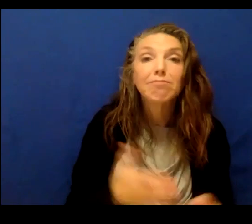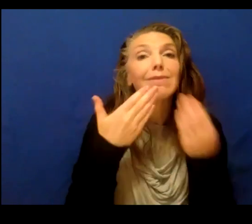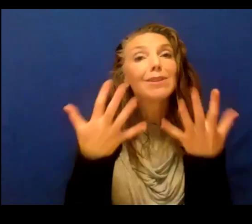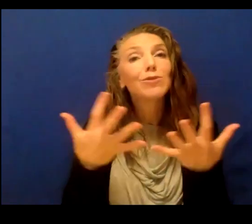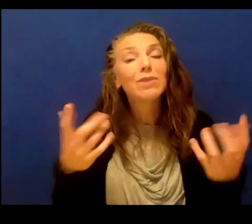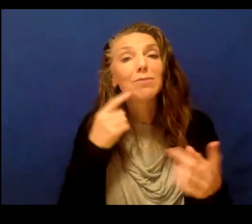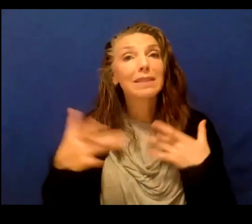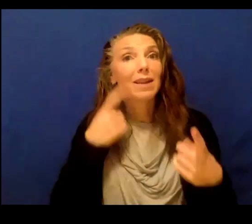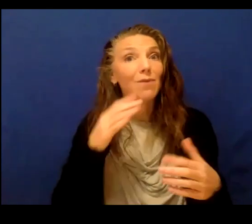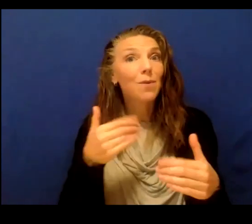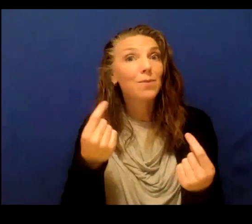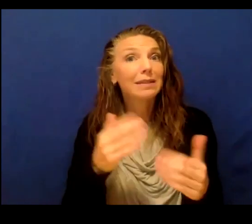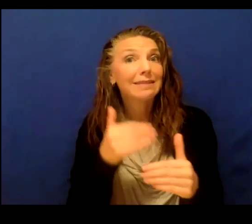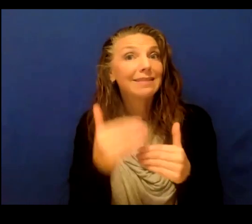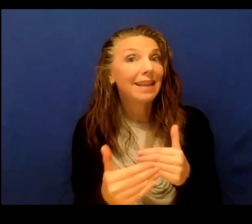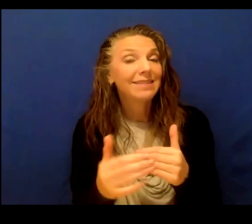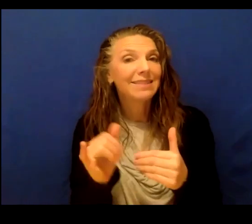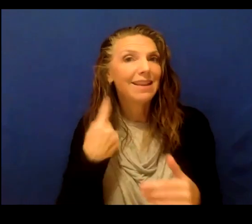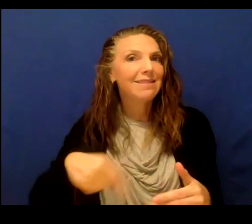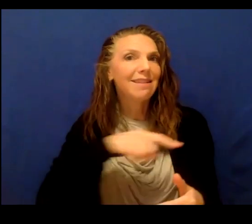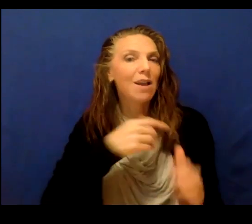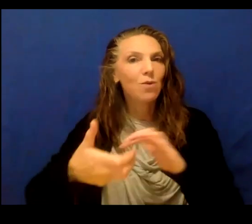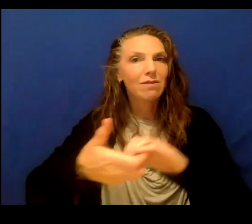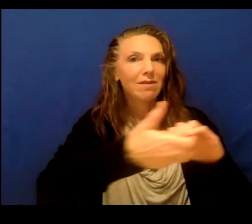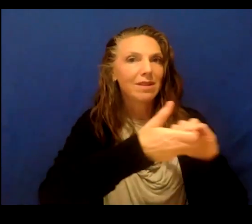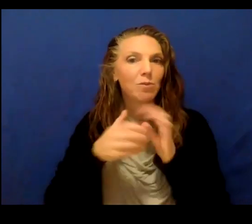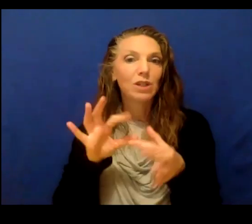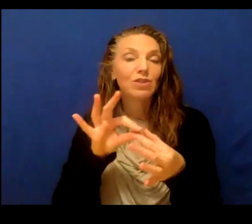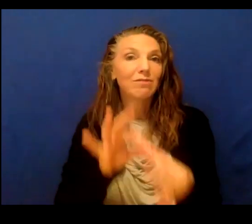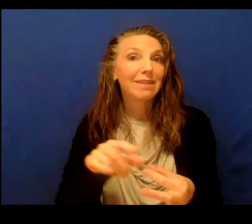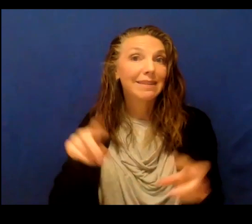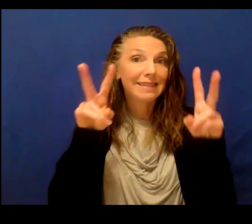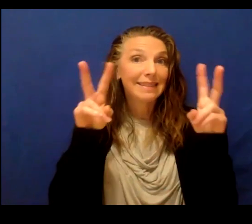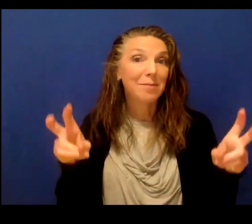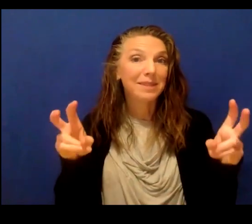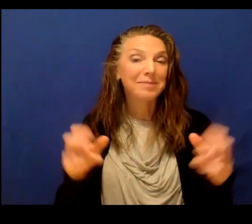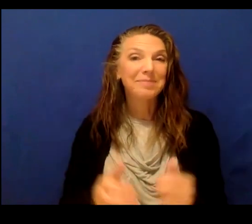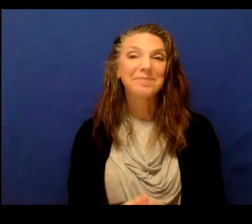excited for what is coming next, which is our collaboration around this topic.